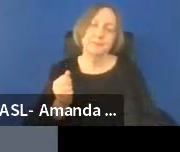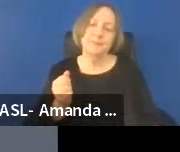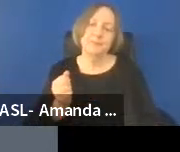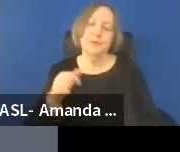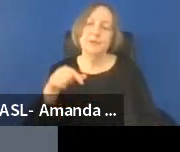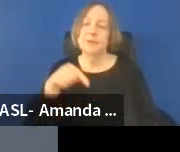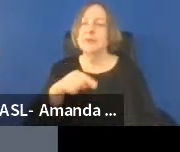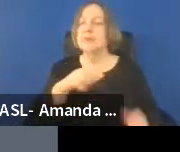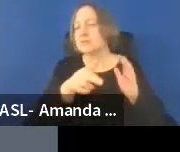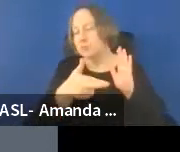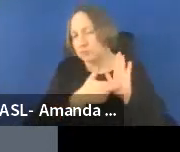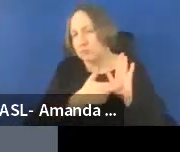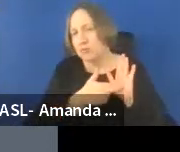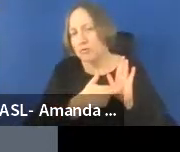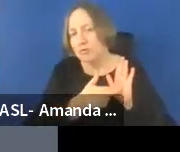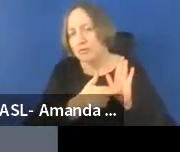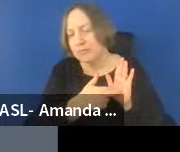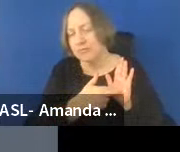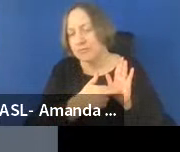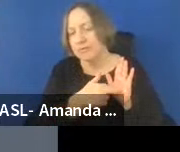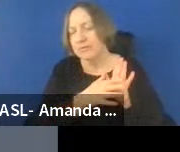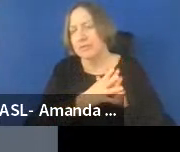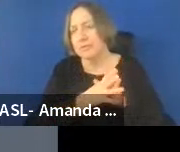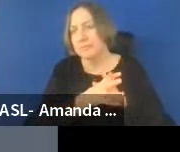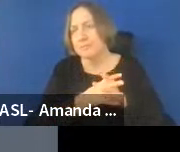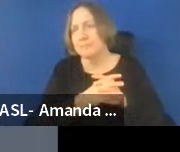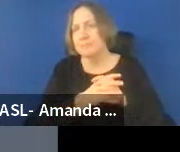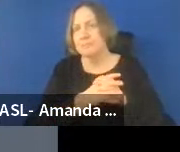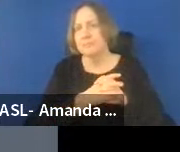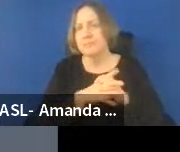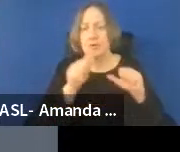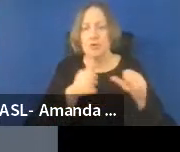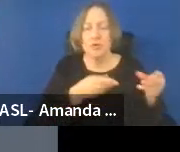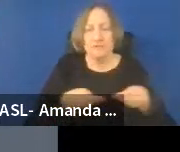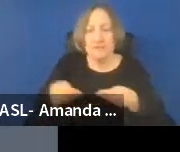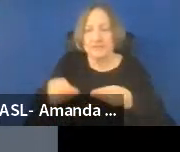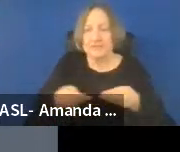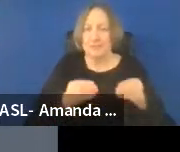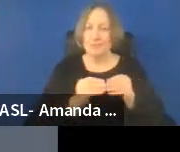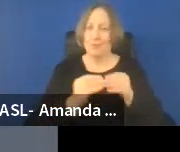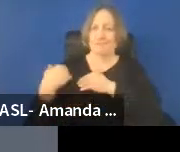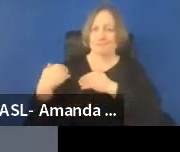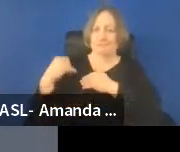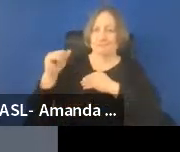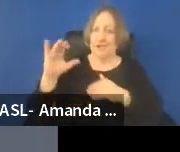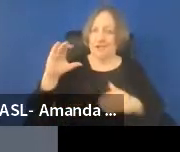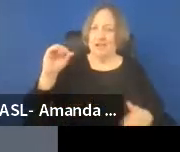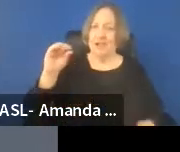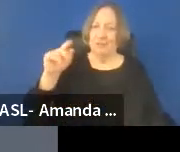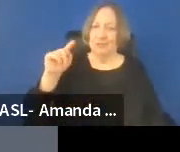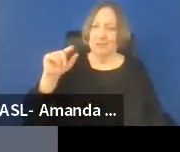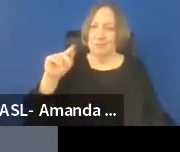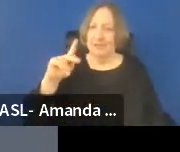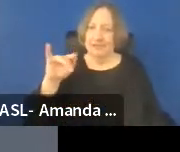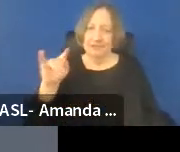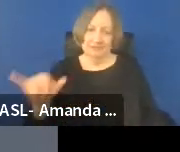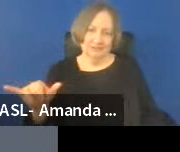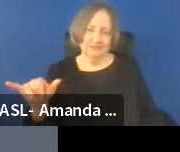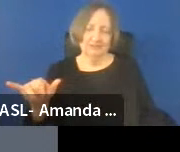this role kind of was able to facilitate accountability, also